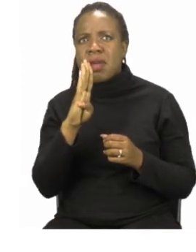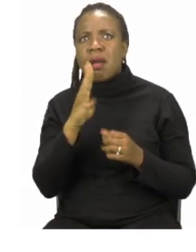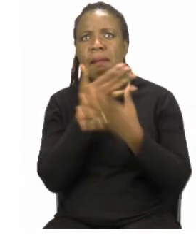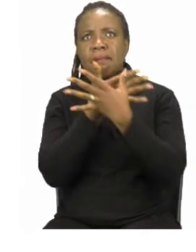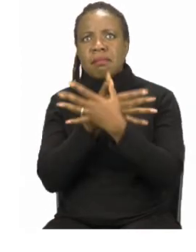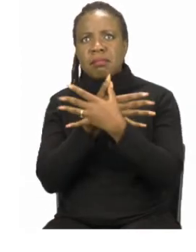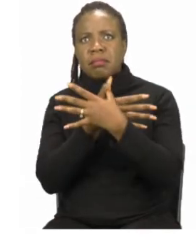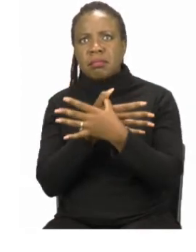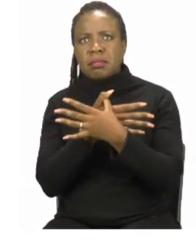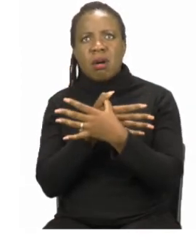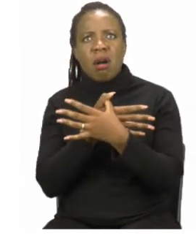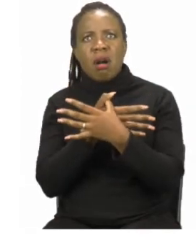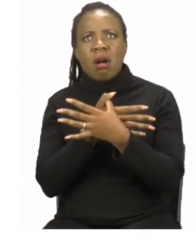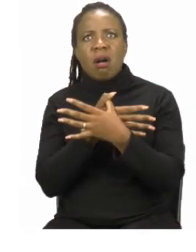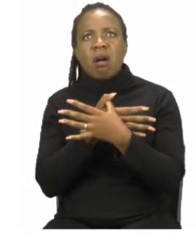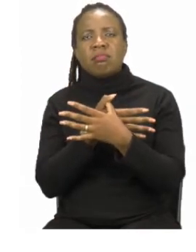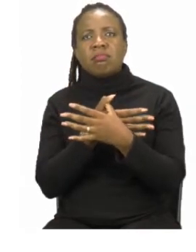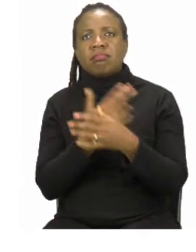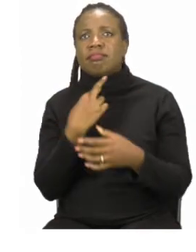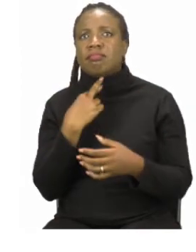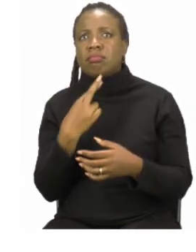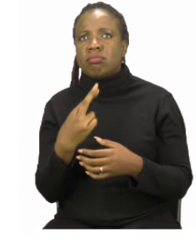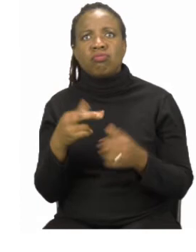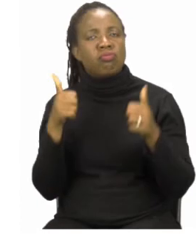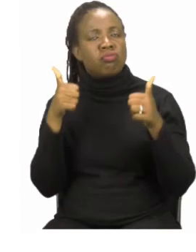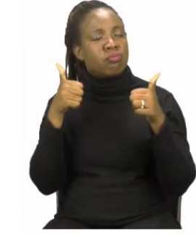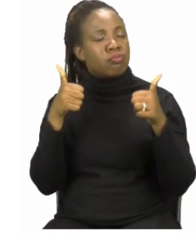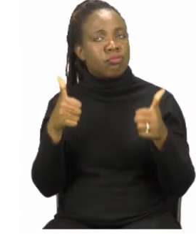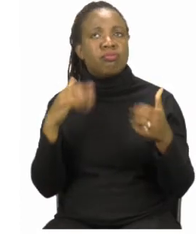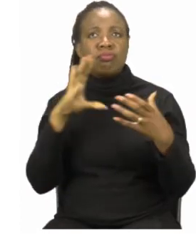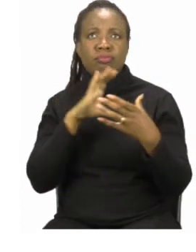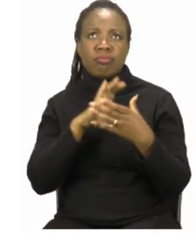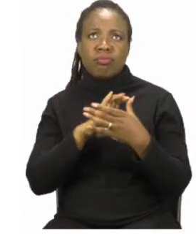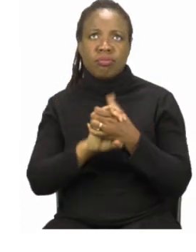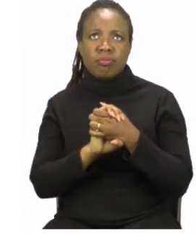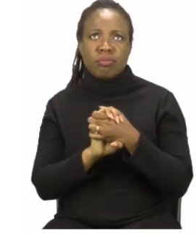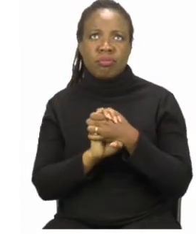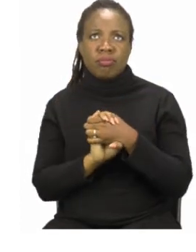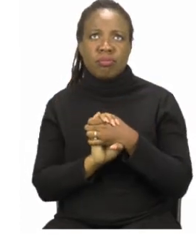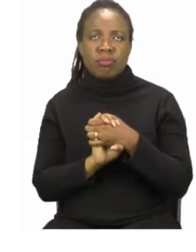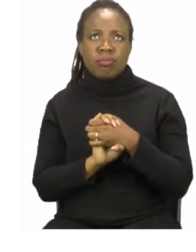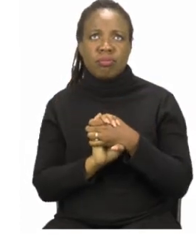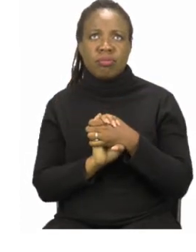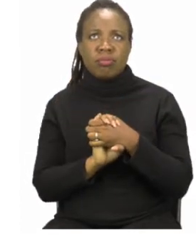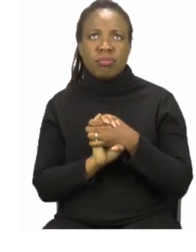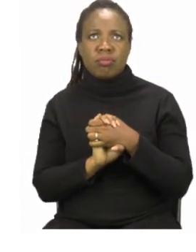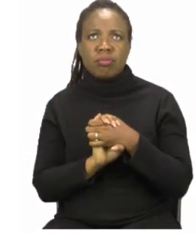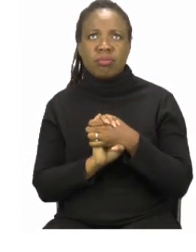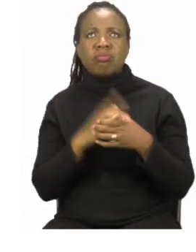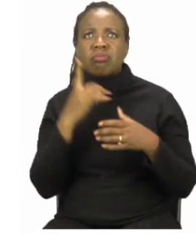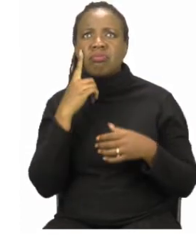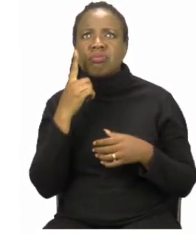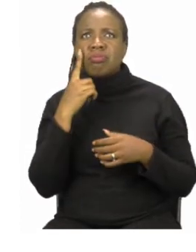says, the bee and the butterfly are good friends. You can